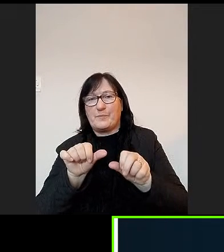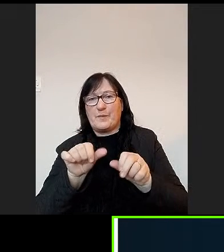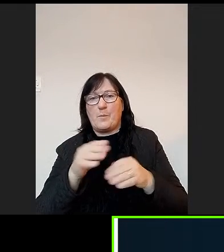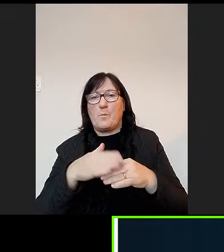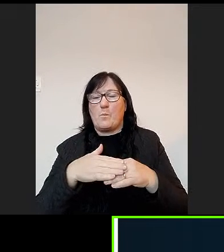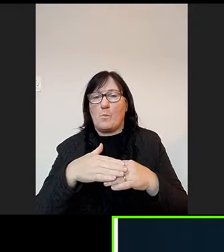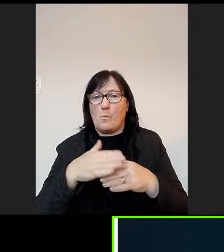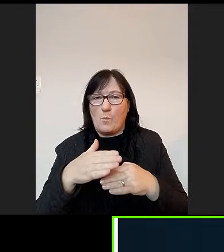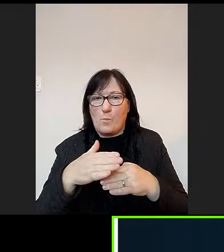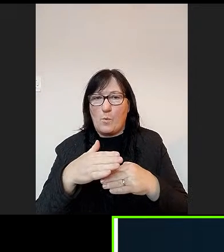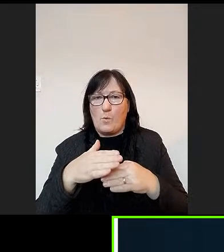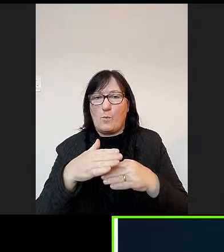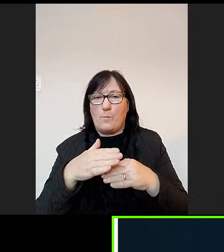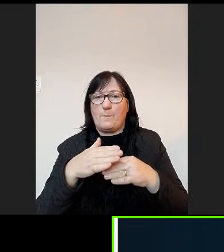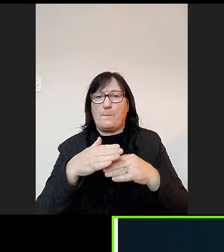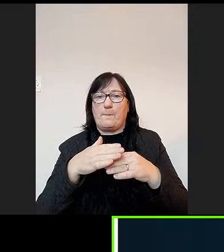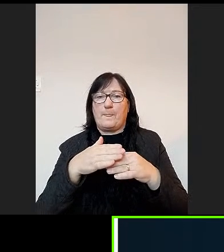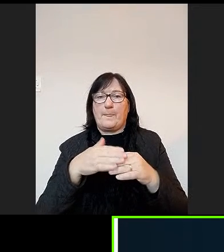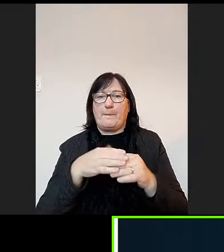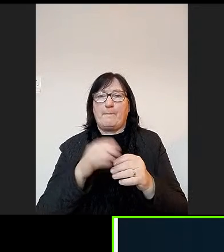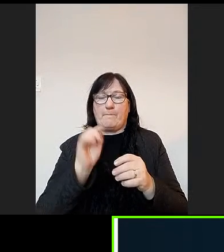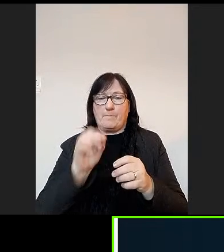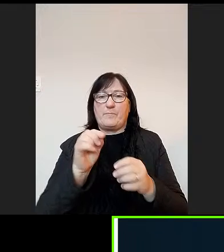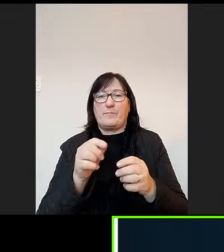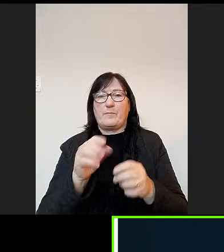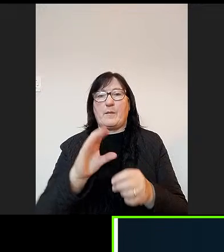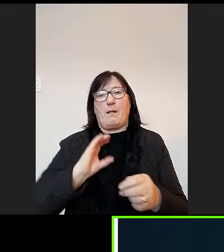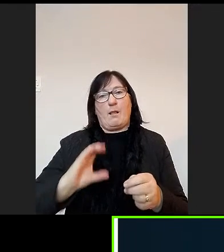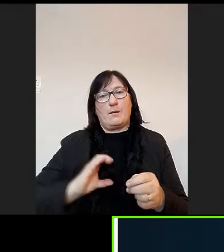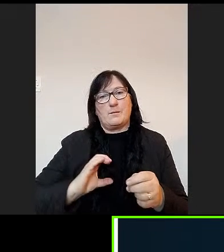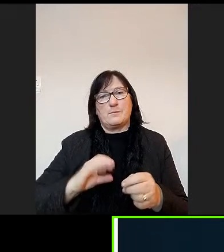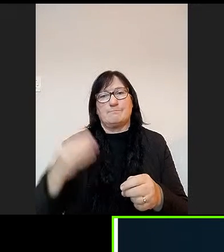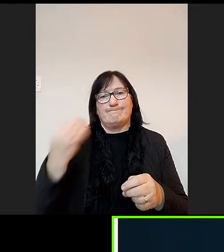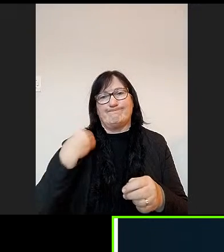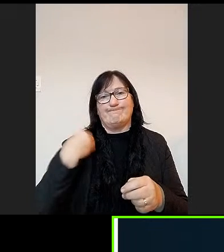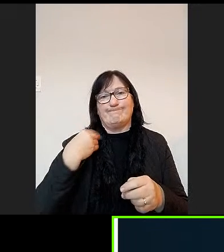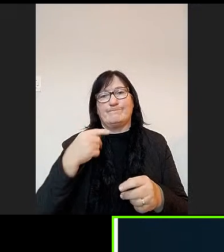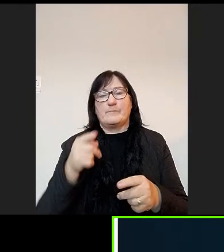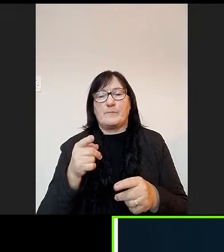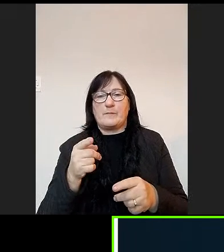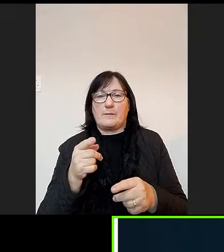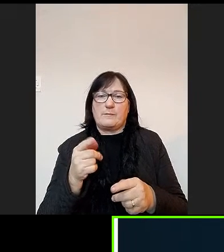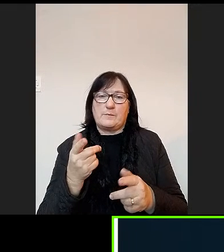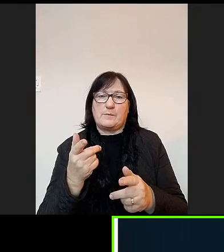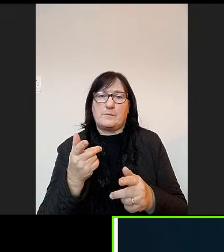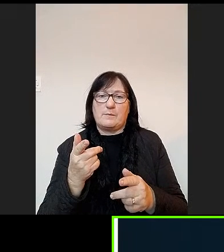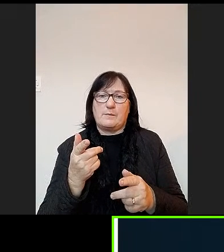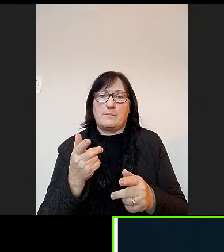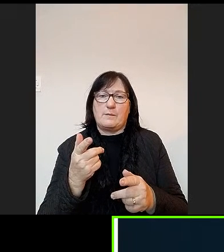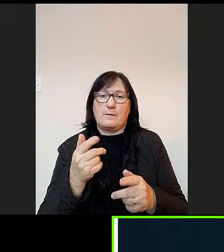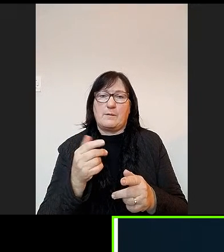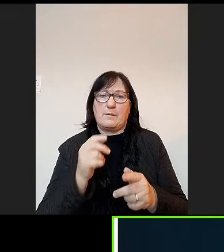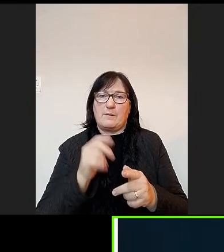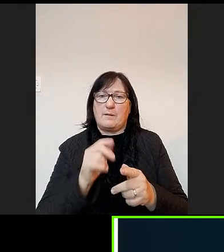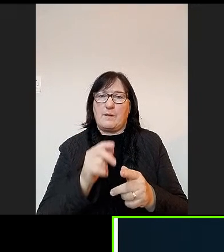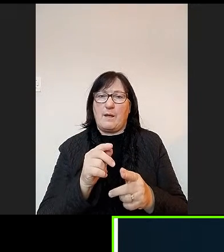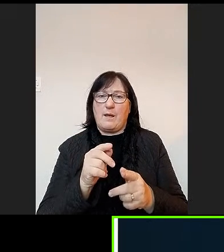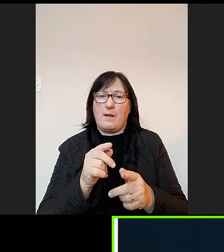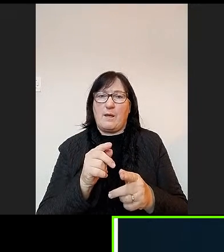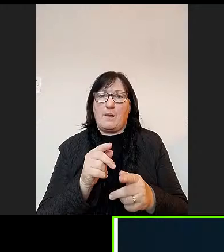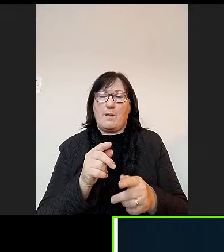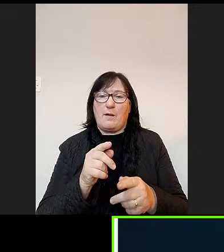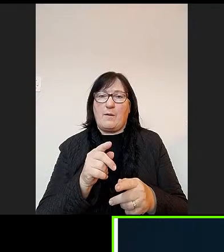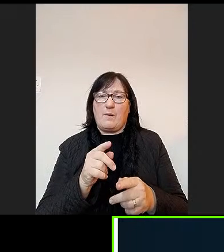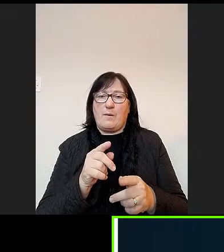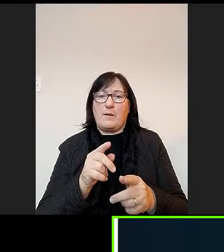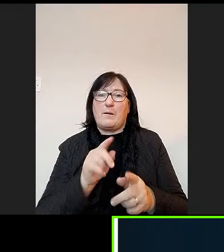of reminding us the implications, the adverse implications and the harm that the delays